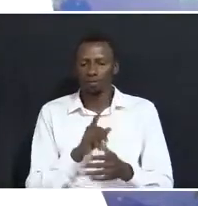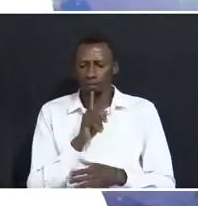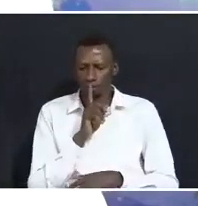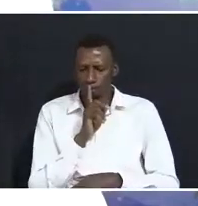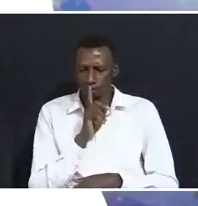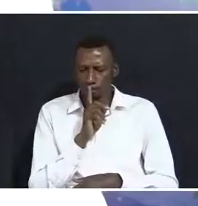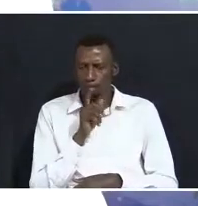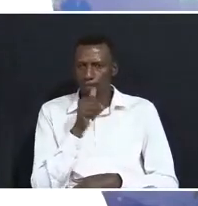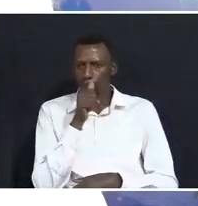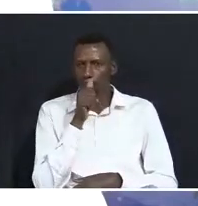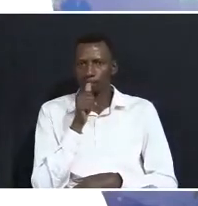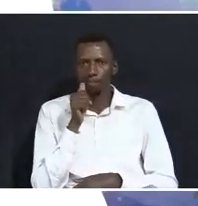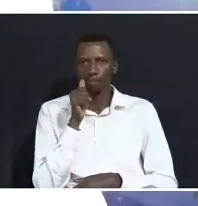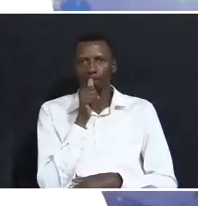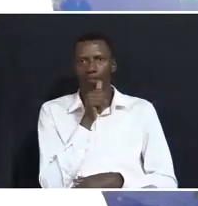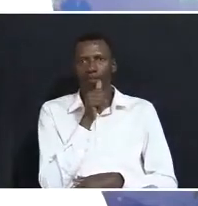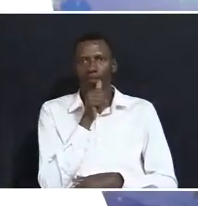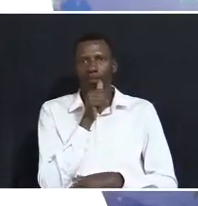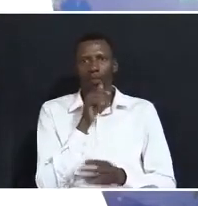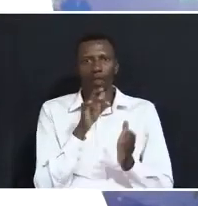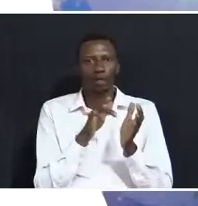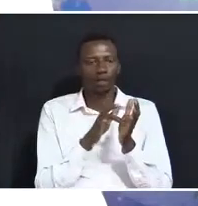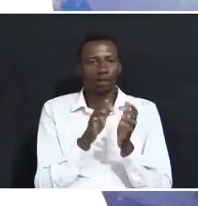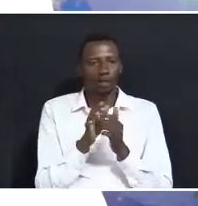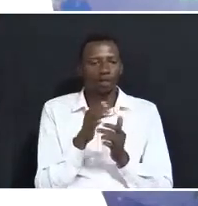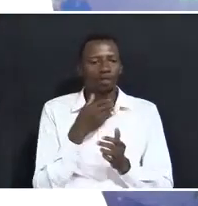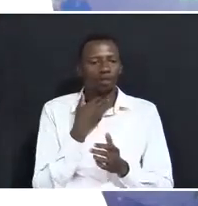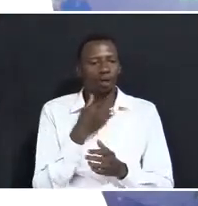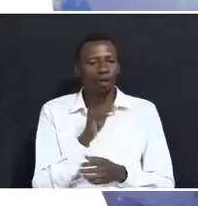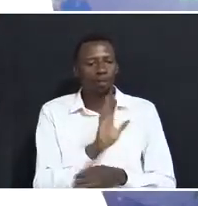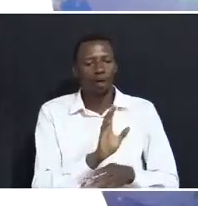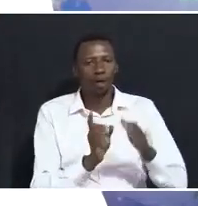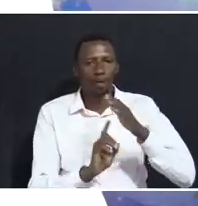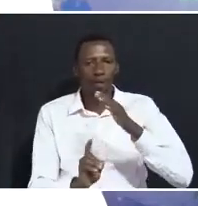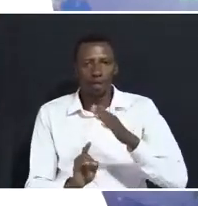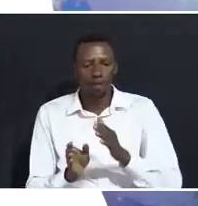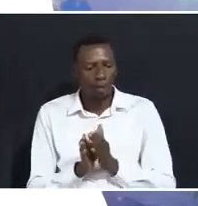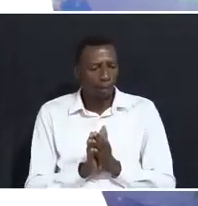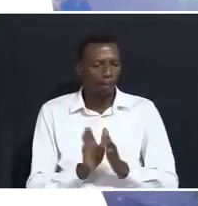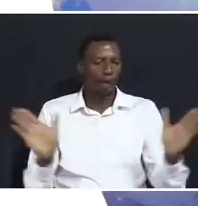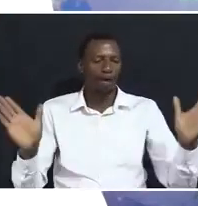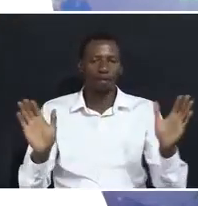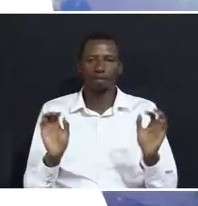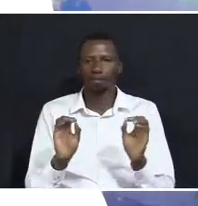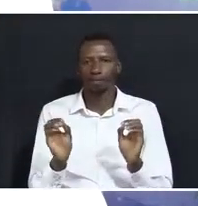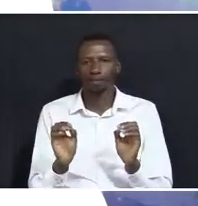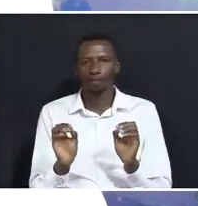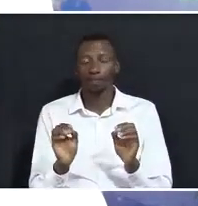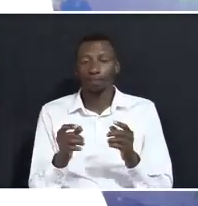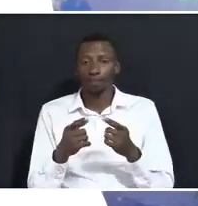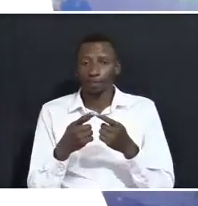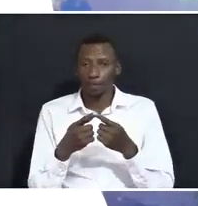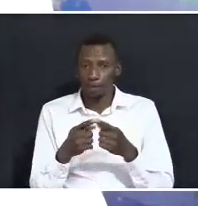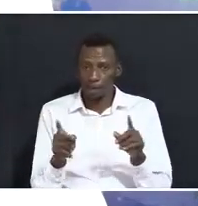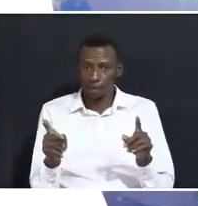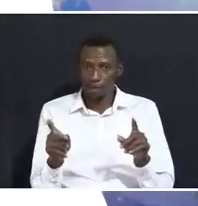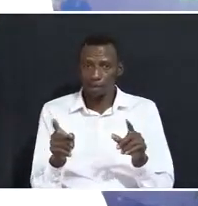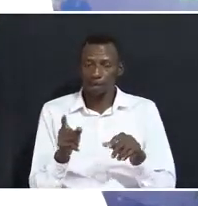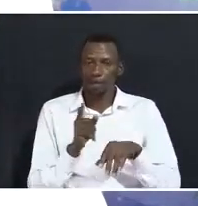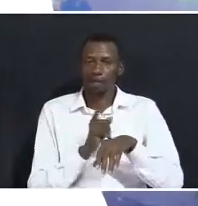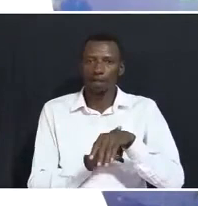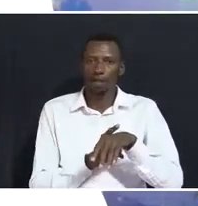incognito and does not want his ministry to be published. But as we come